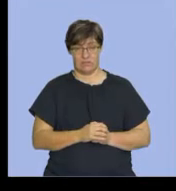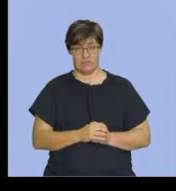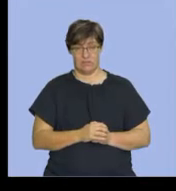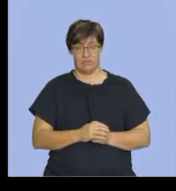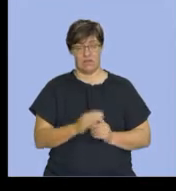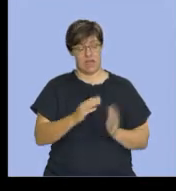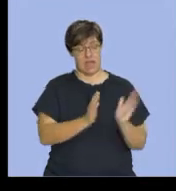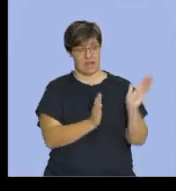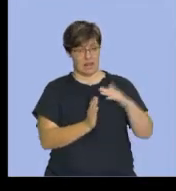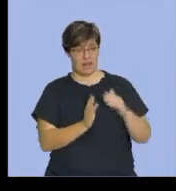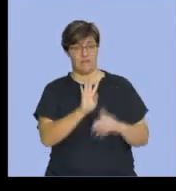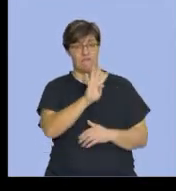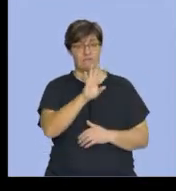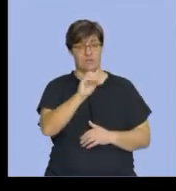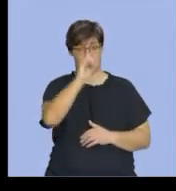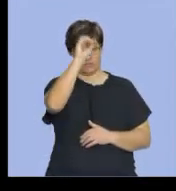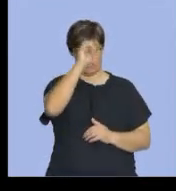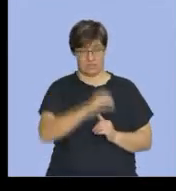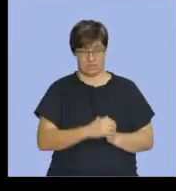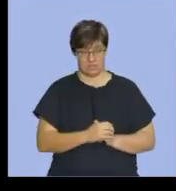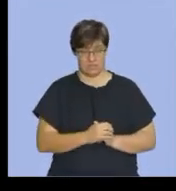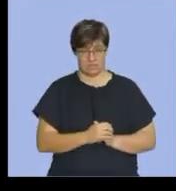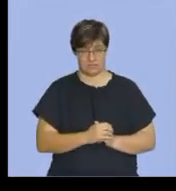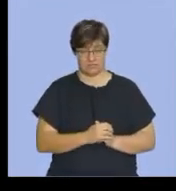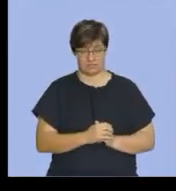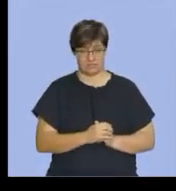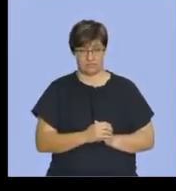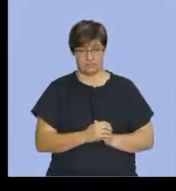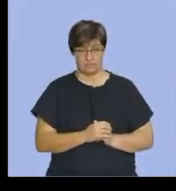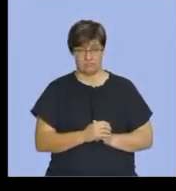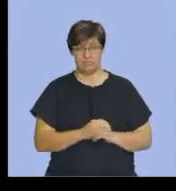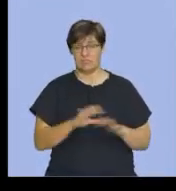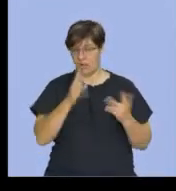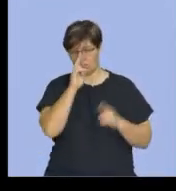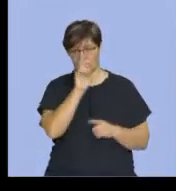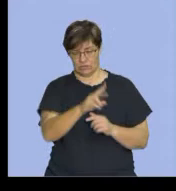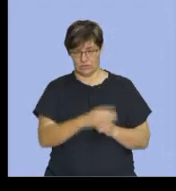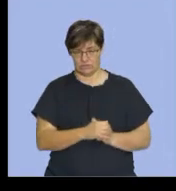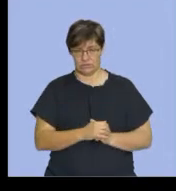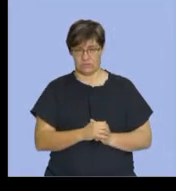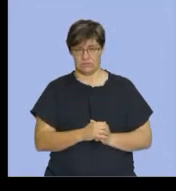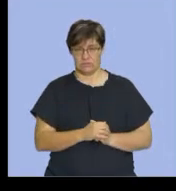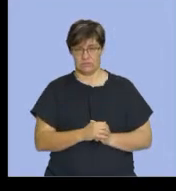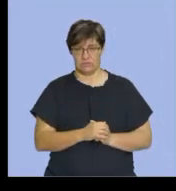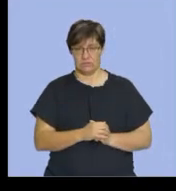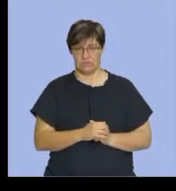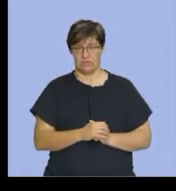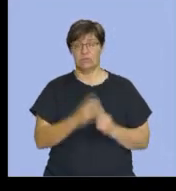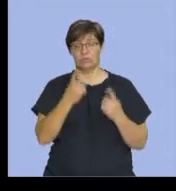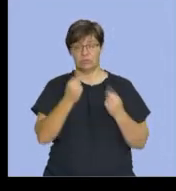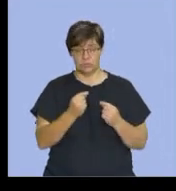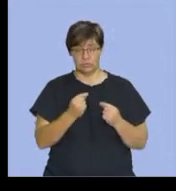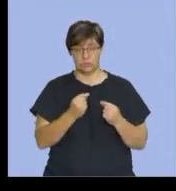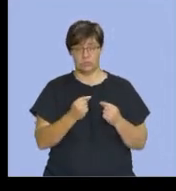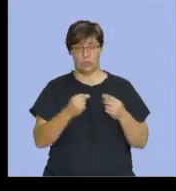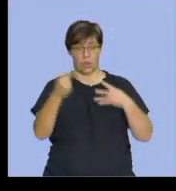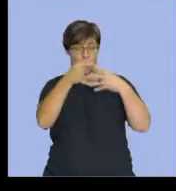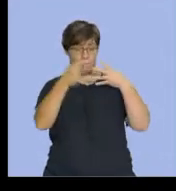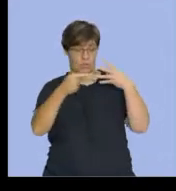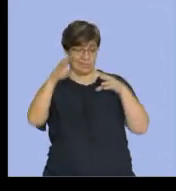and this angle was 40 degrees. Okay, so that's the way it looked. Now when we do